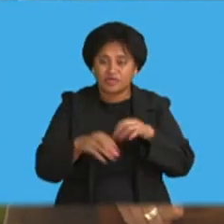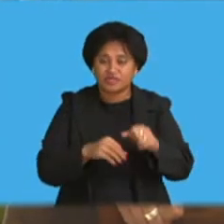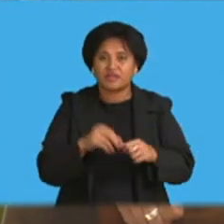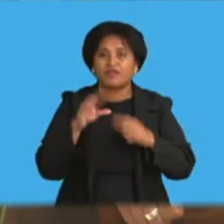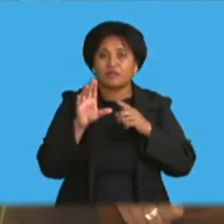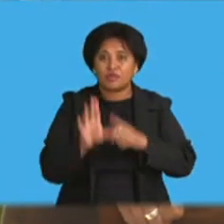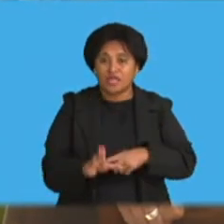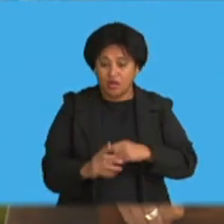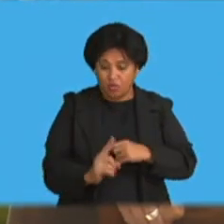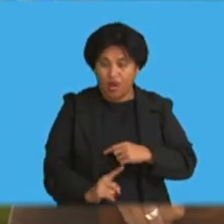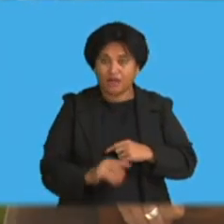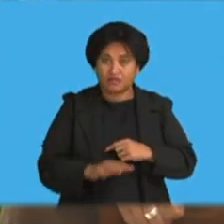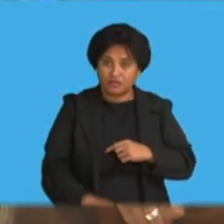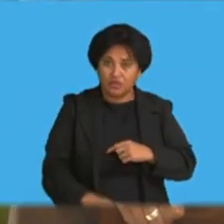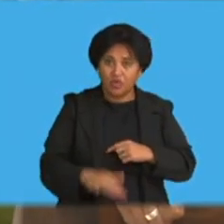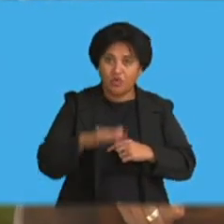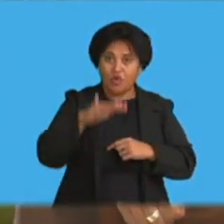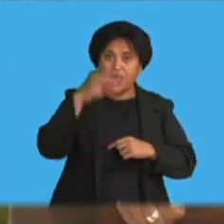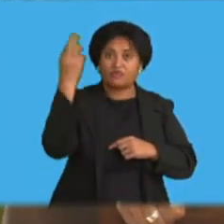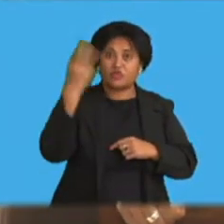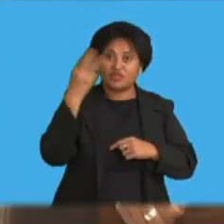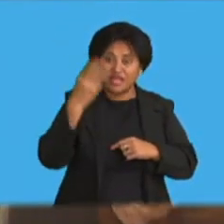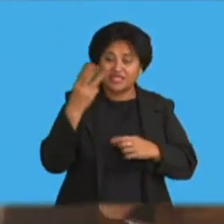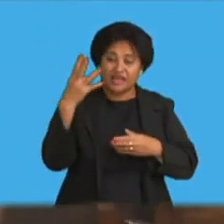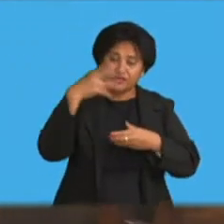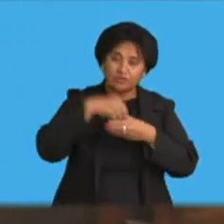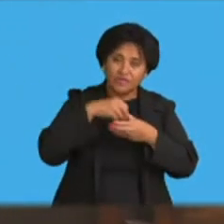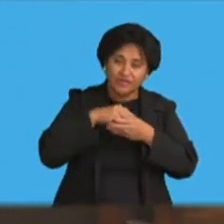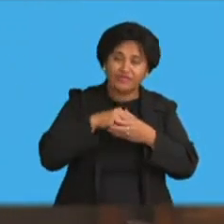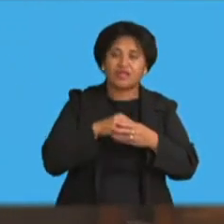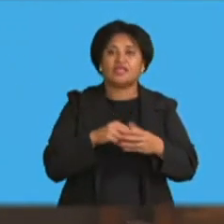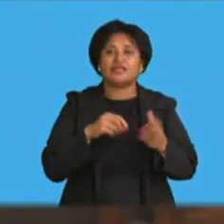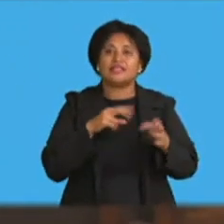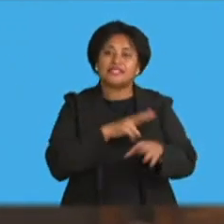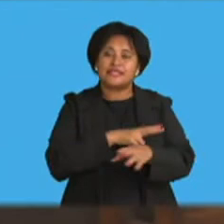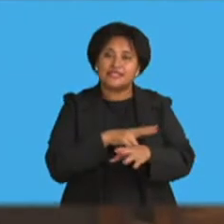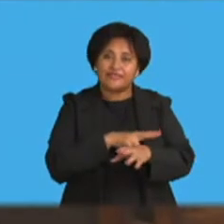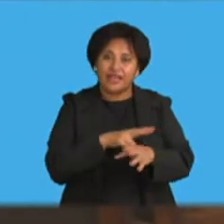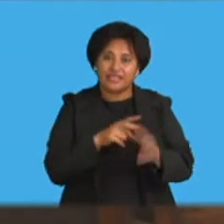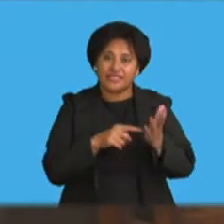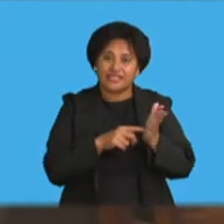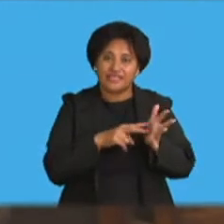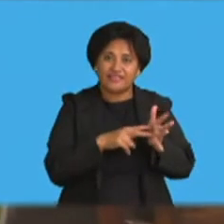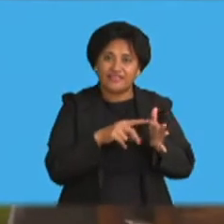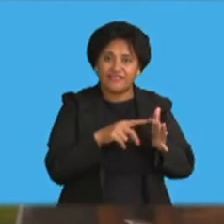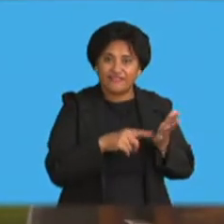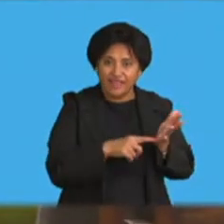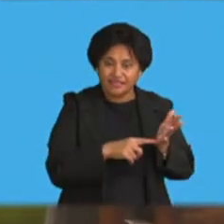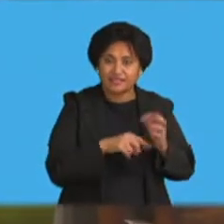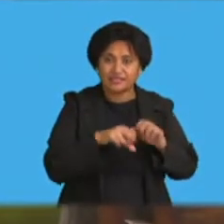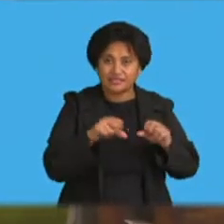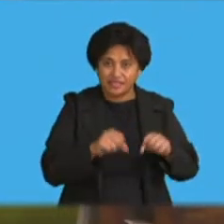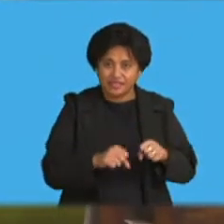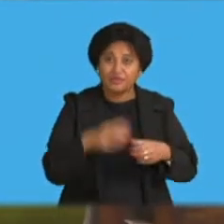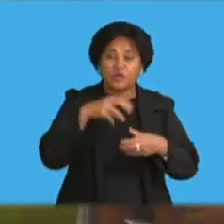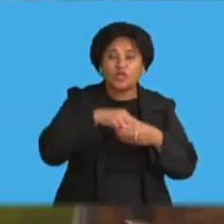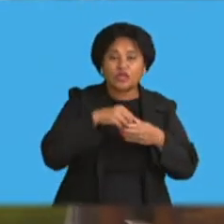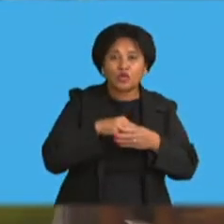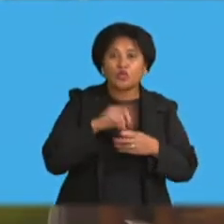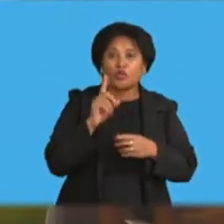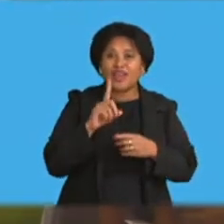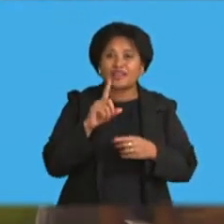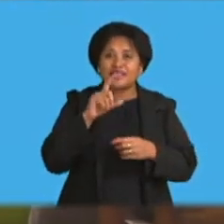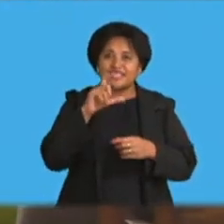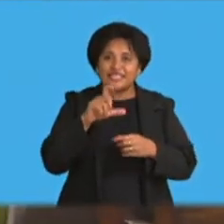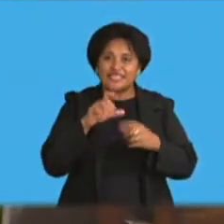feeds into the tertiary education and TVET systems, Madam Speaker, including things like civic education. In this regard, Madam Speaker, we are proud